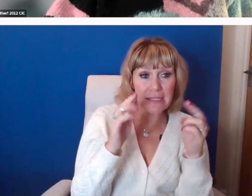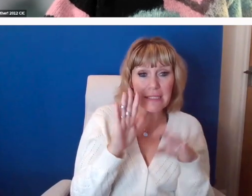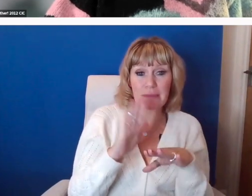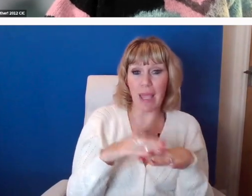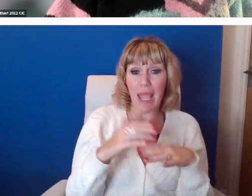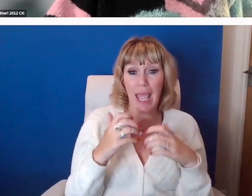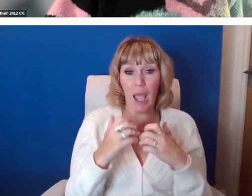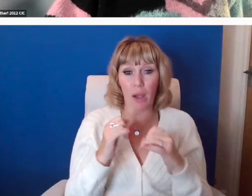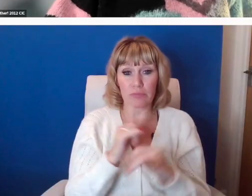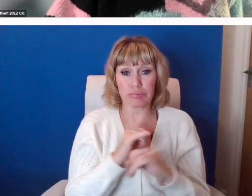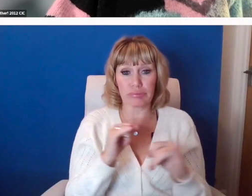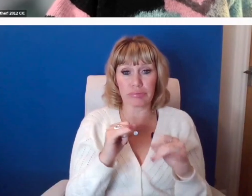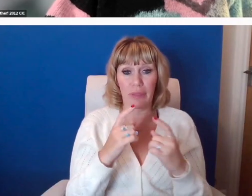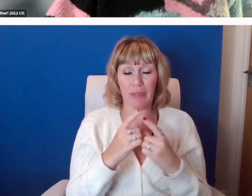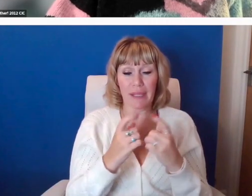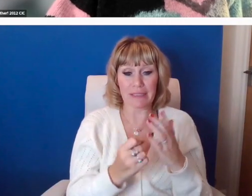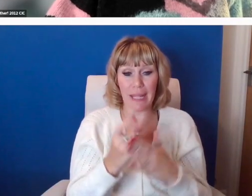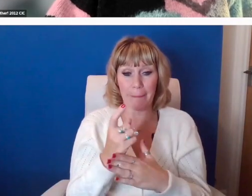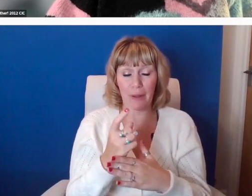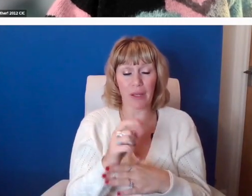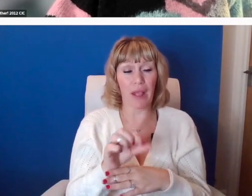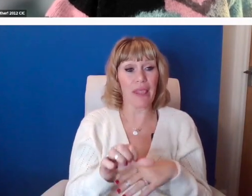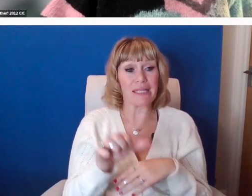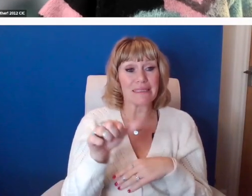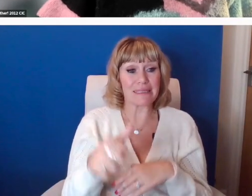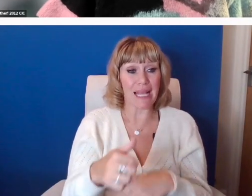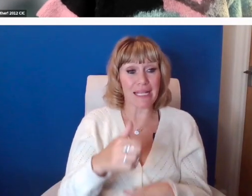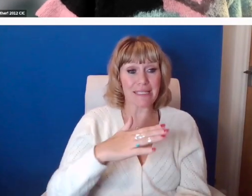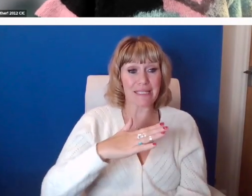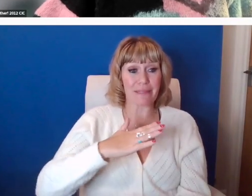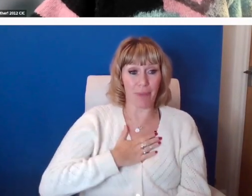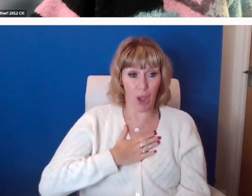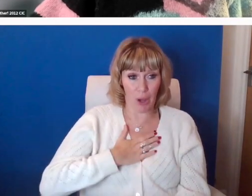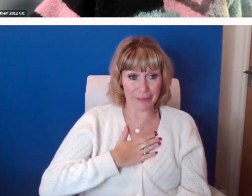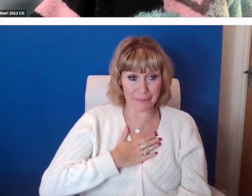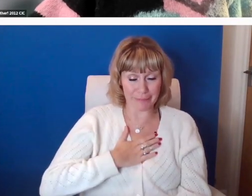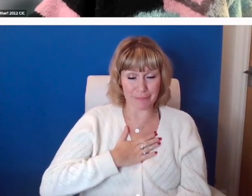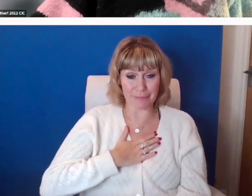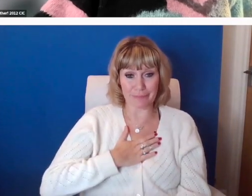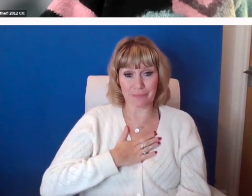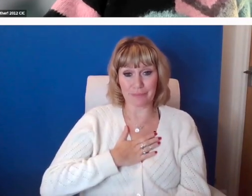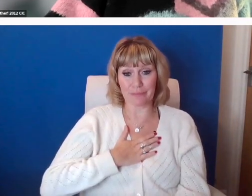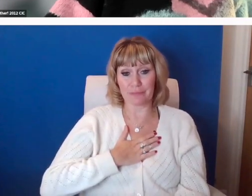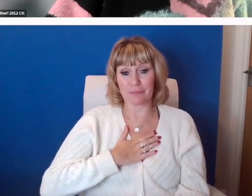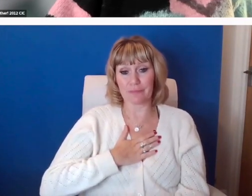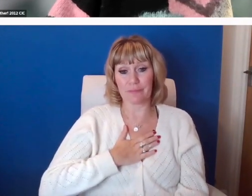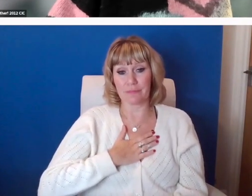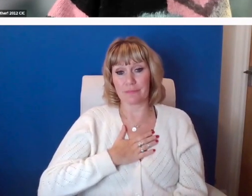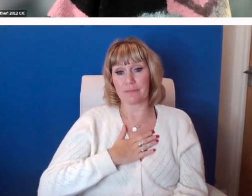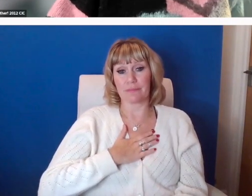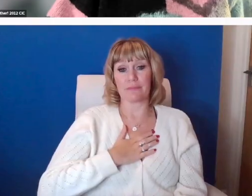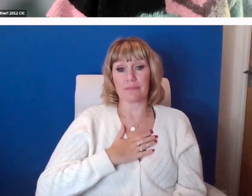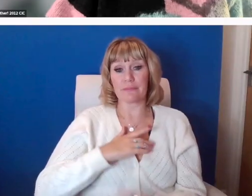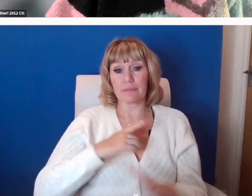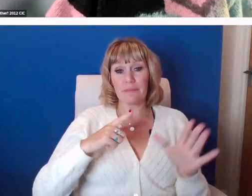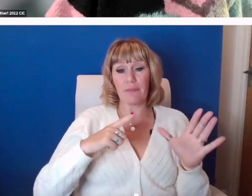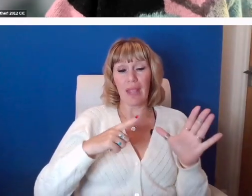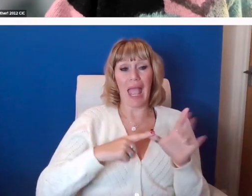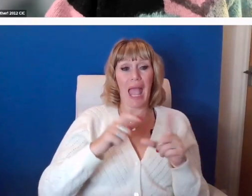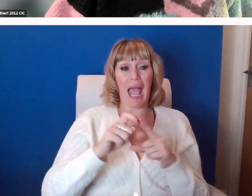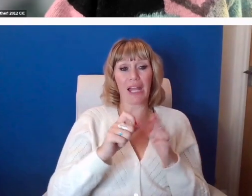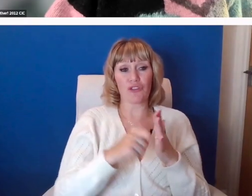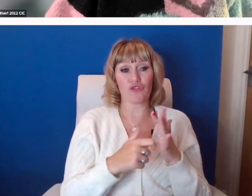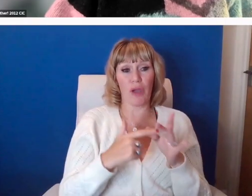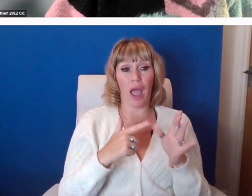And so this next one is mine. It's called Adra, which just means at home. A